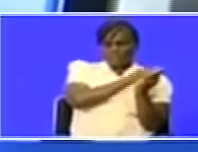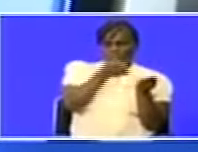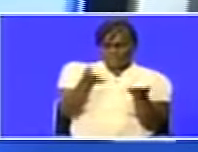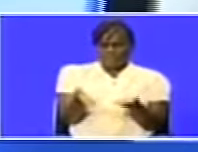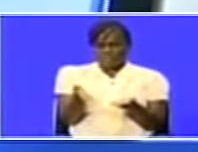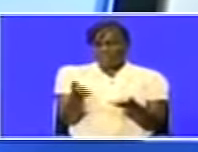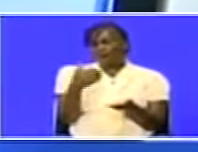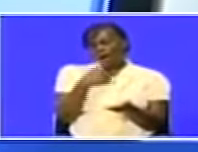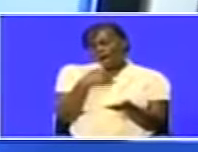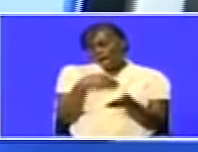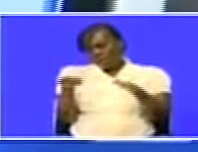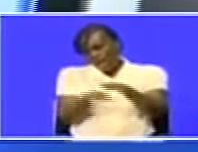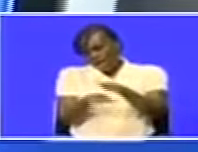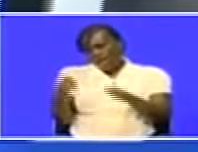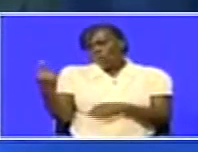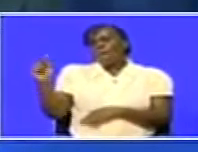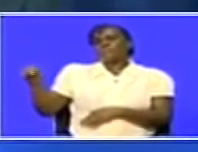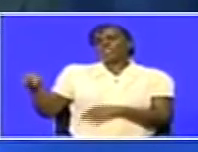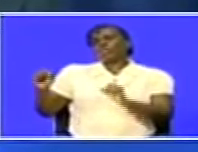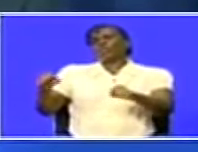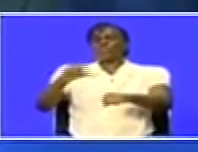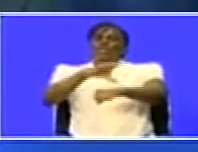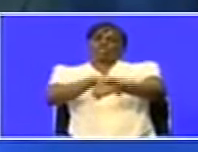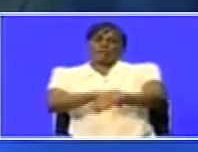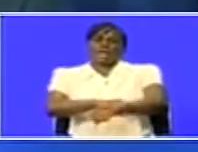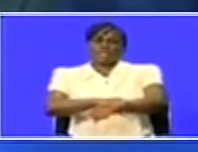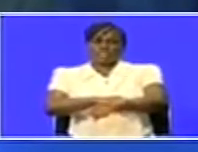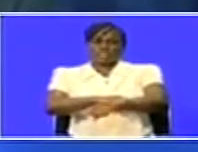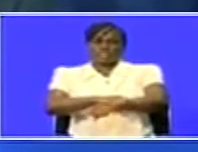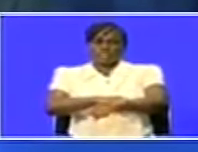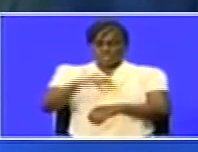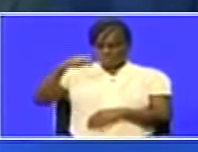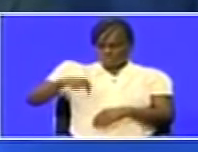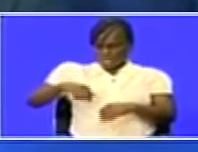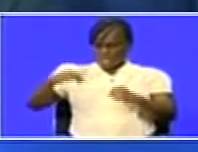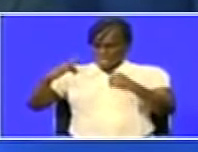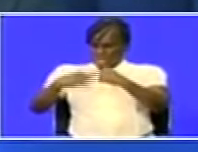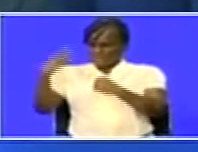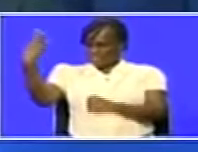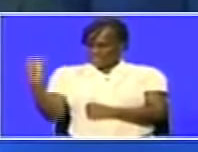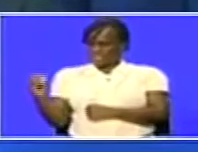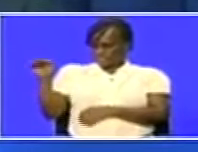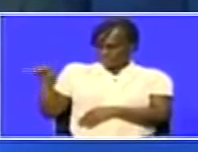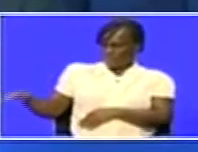than 1 million shillings in their accounts. Agreed upon today at 8:30 this